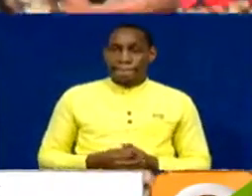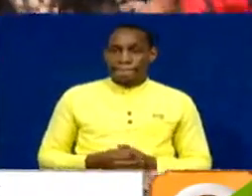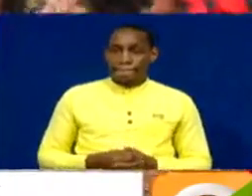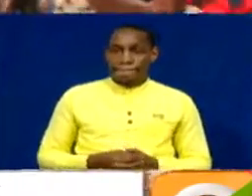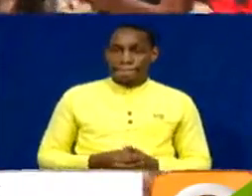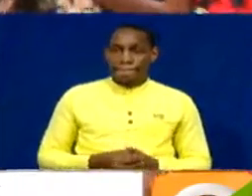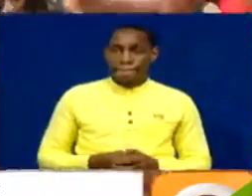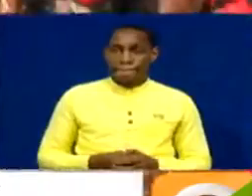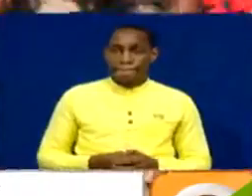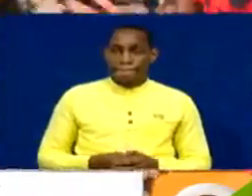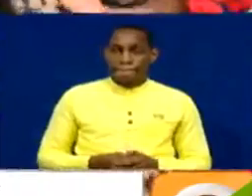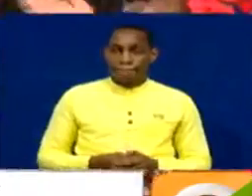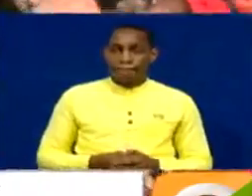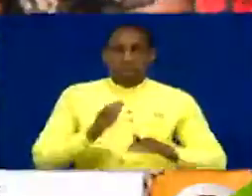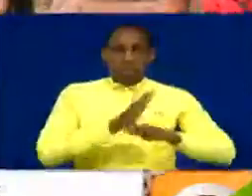December